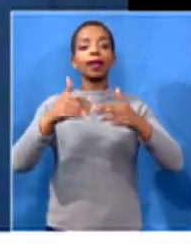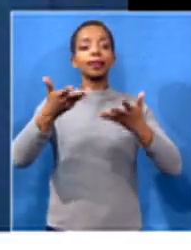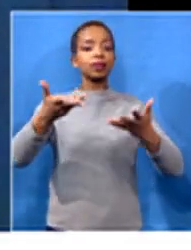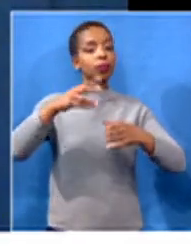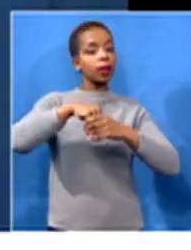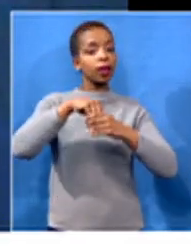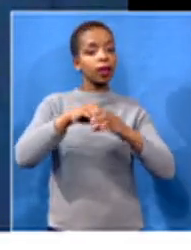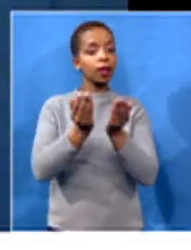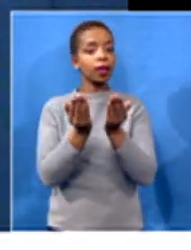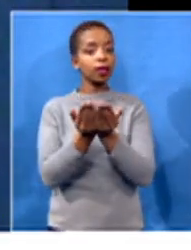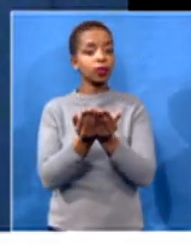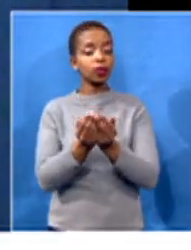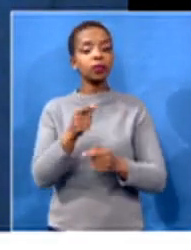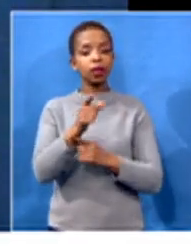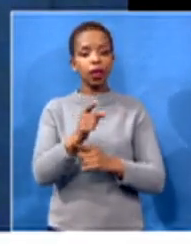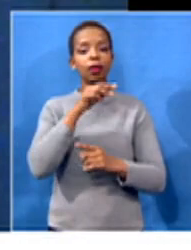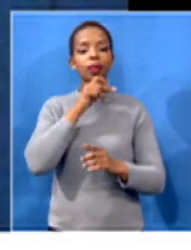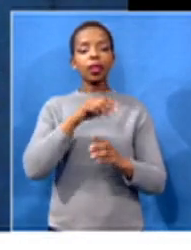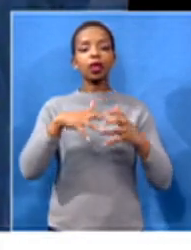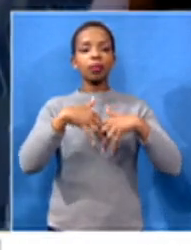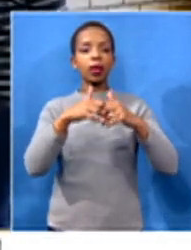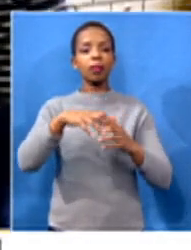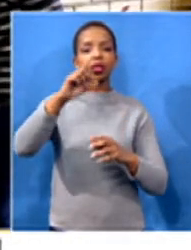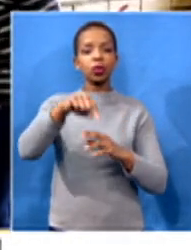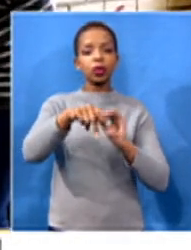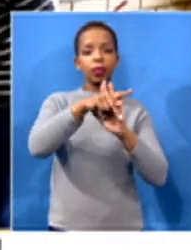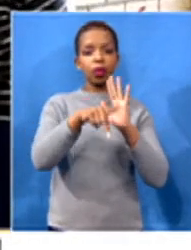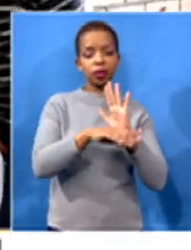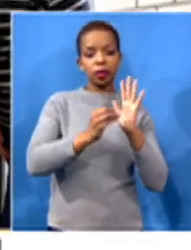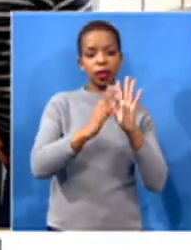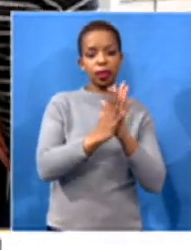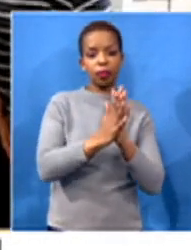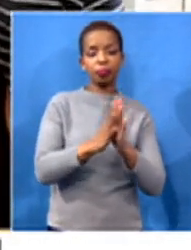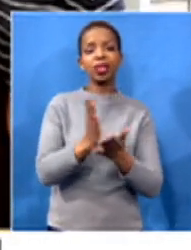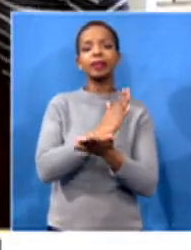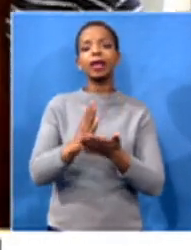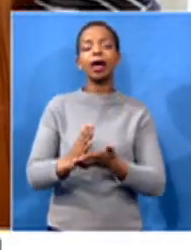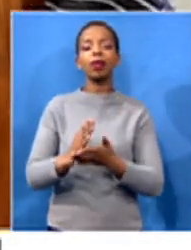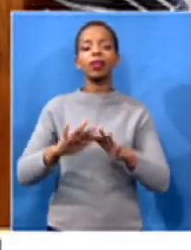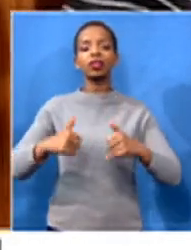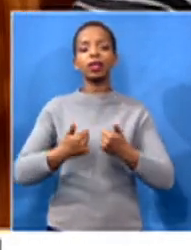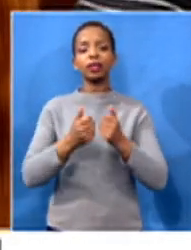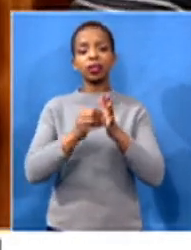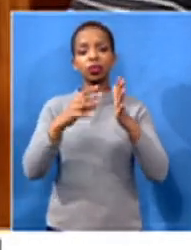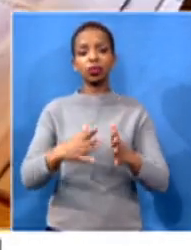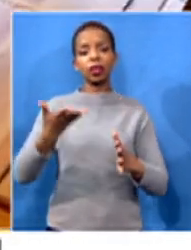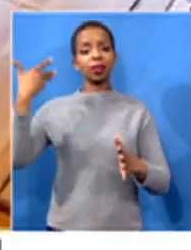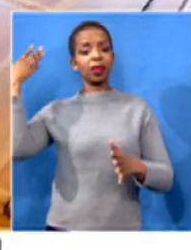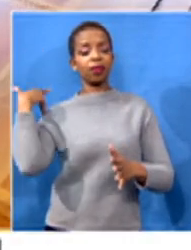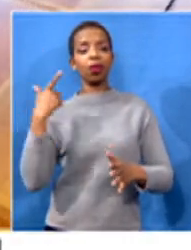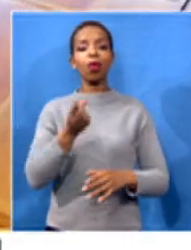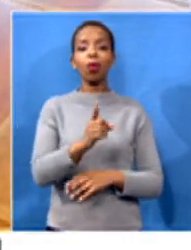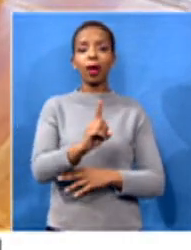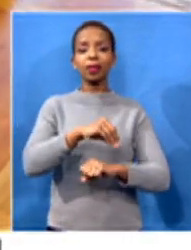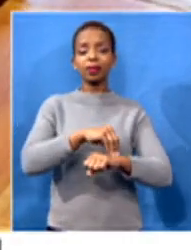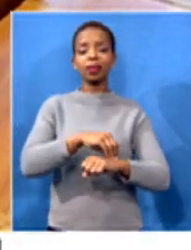have introduced quality. I mean, some of the challenges that we have experienced way back, for example, language, it's